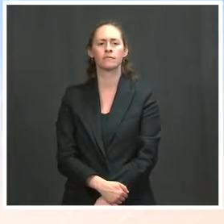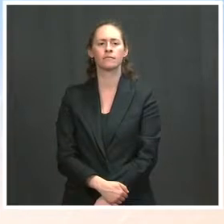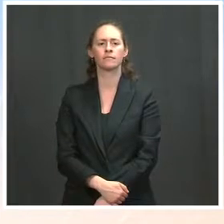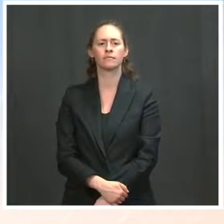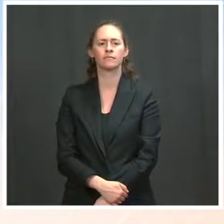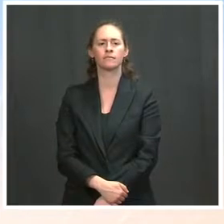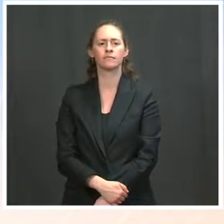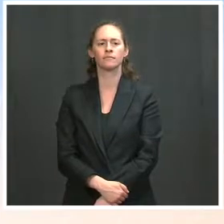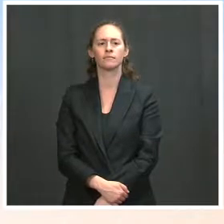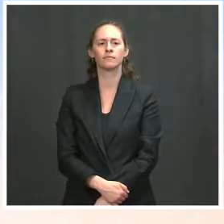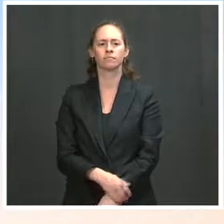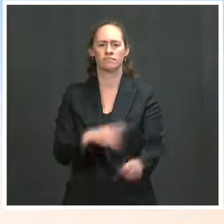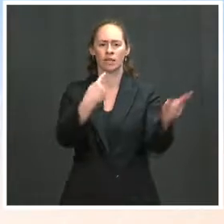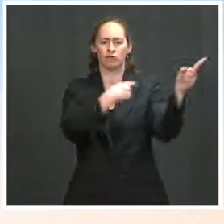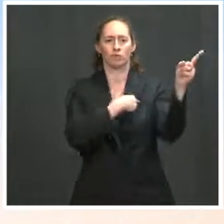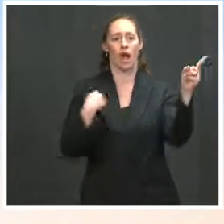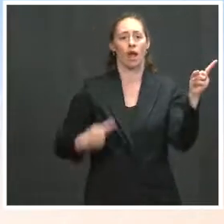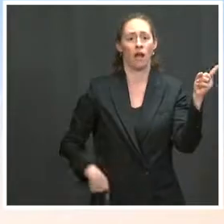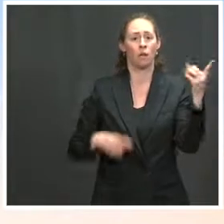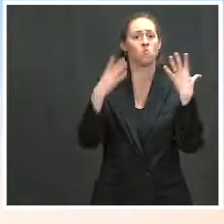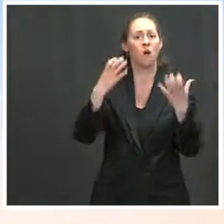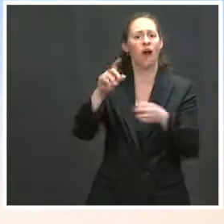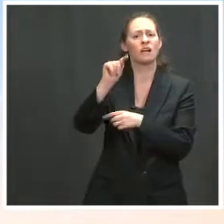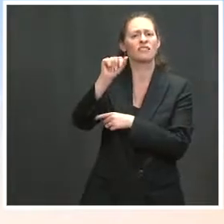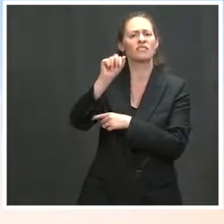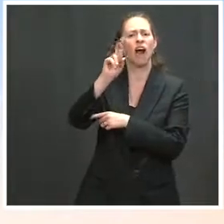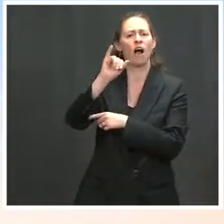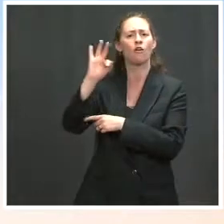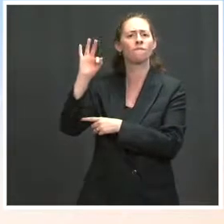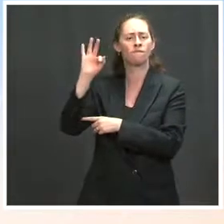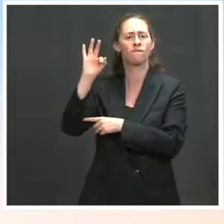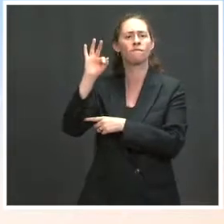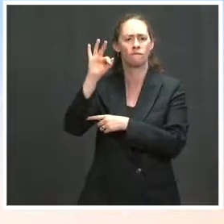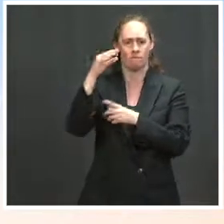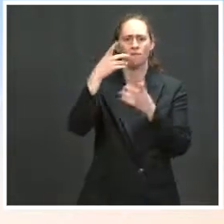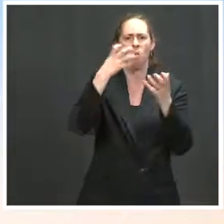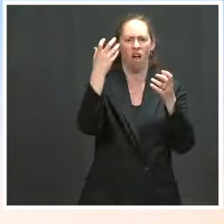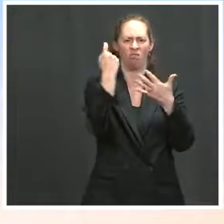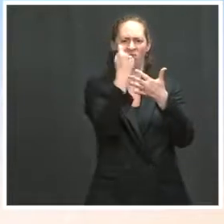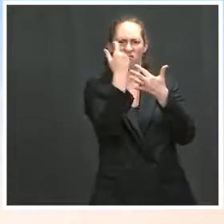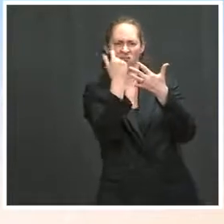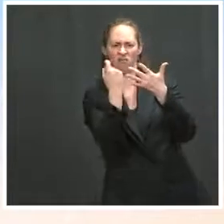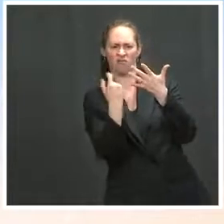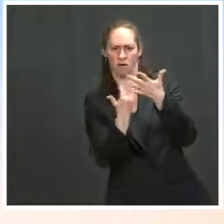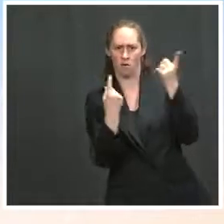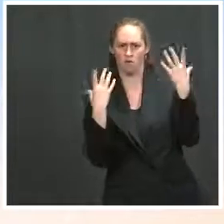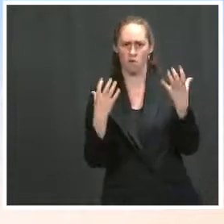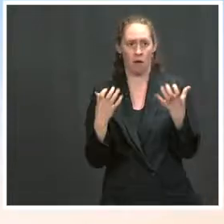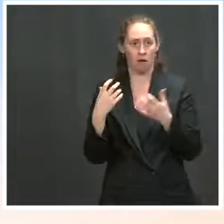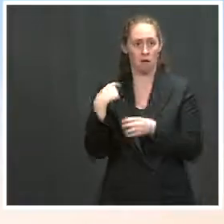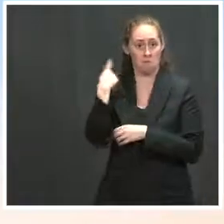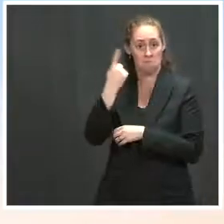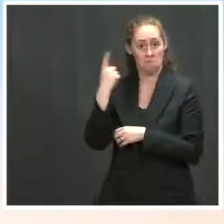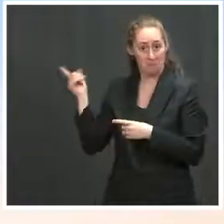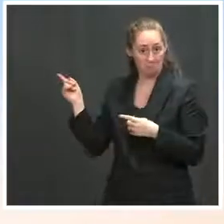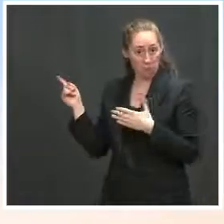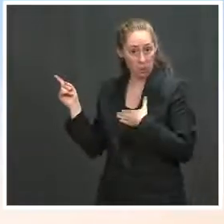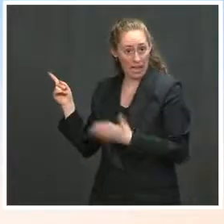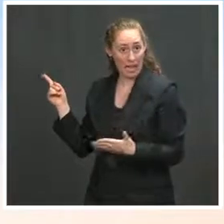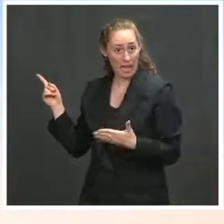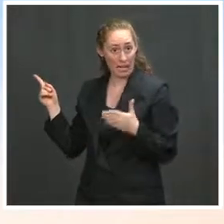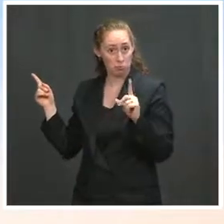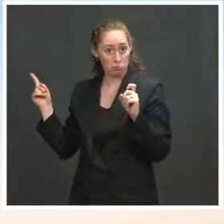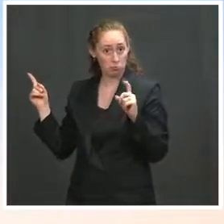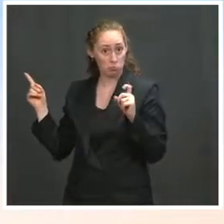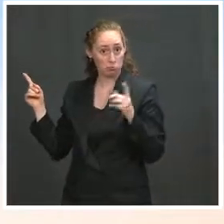trade representative. Is that something that the administration is willing to make concessions to facilitate those talks? I don't